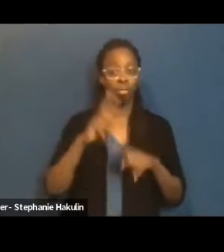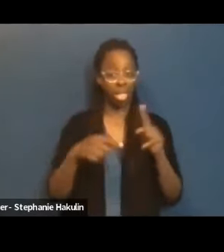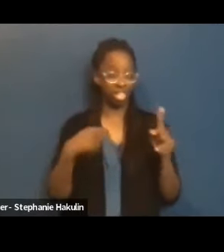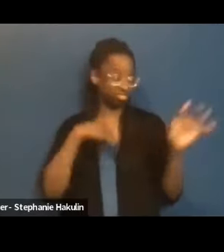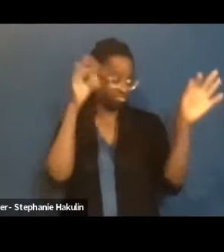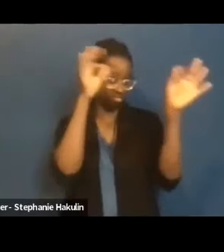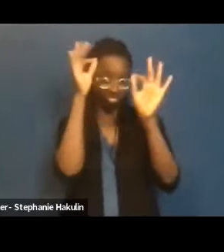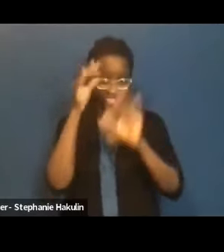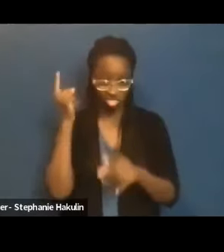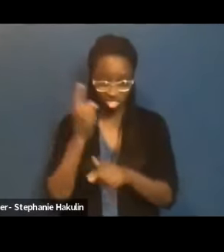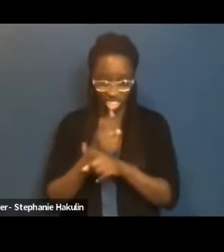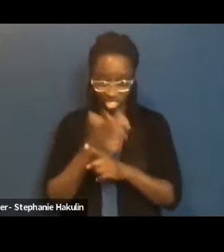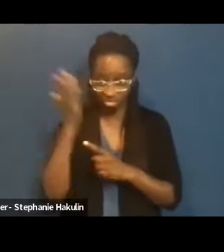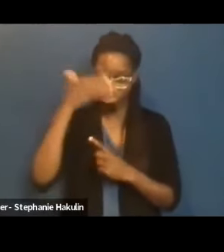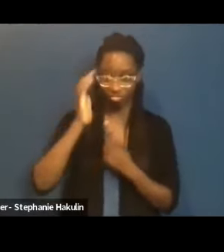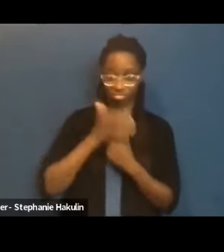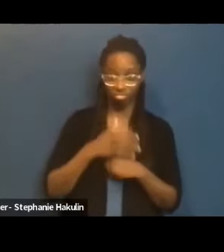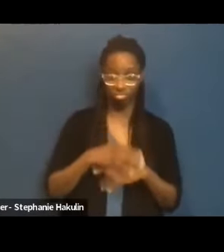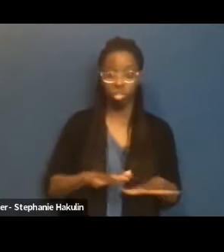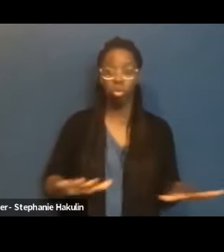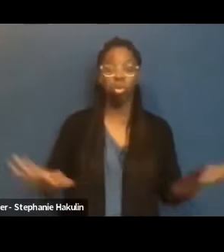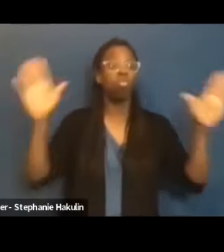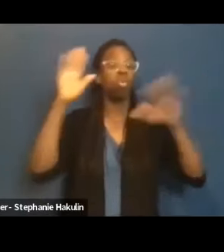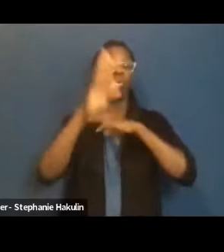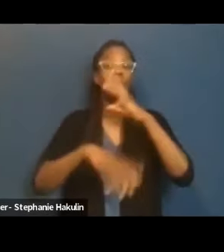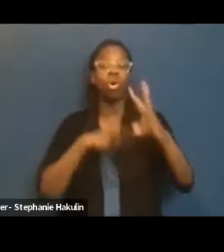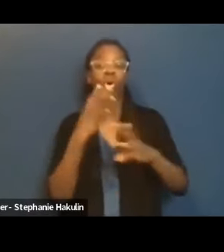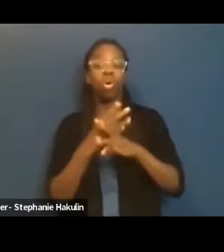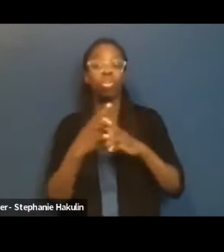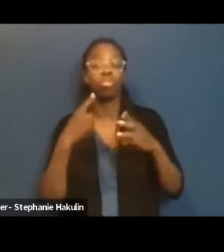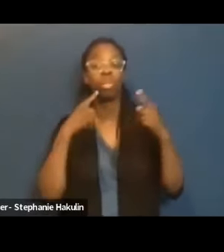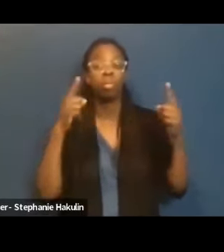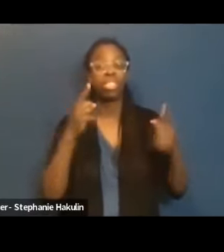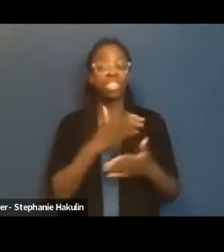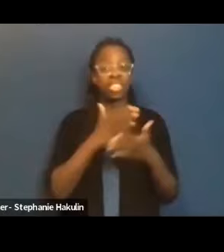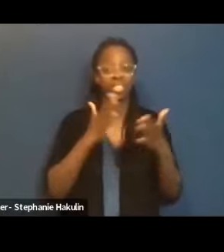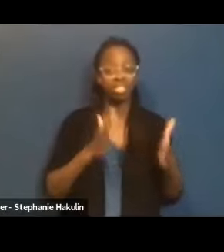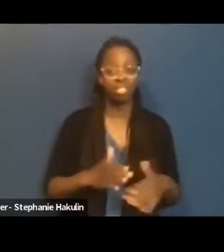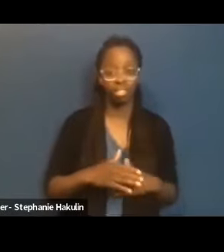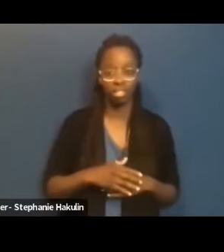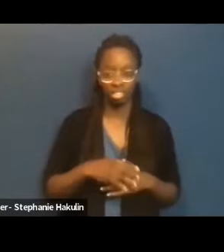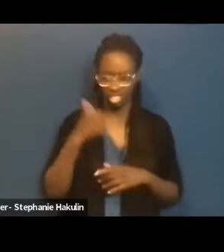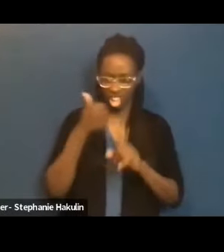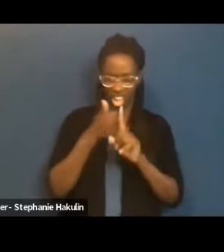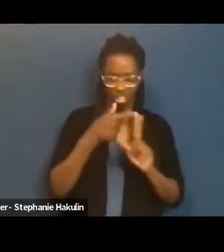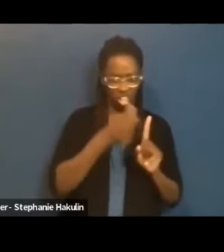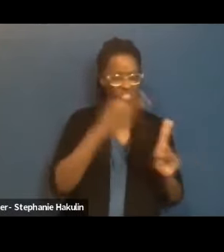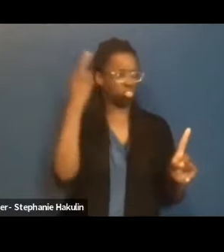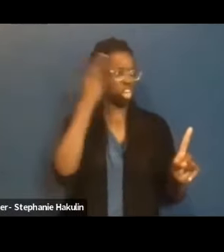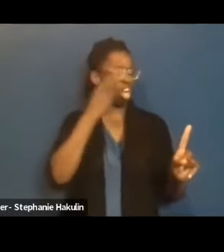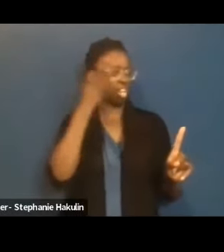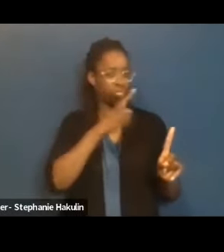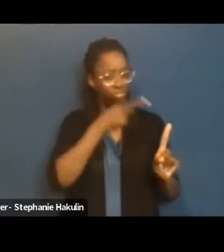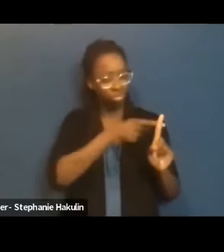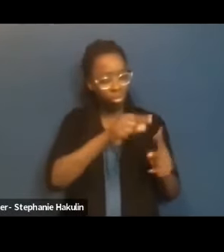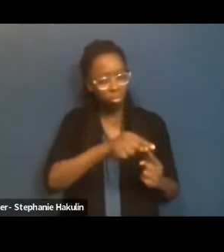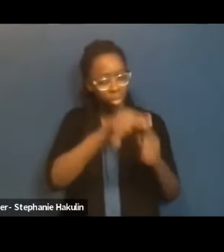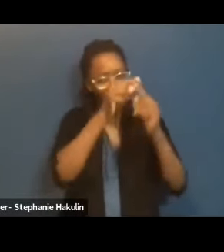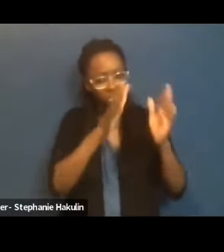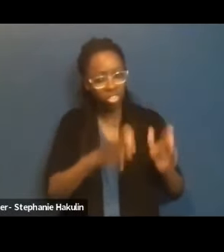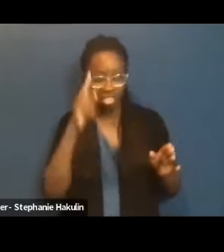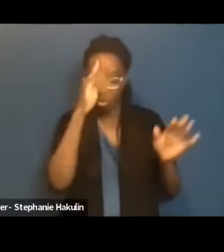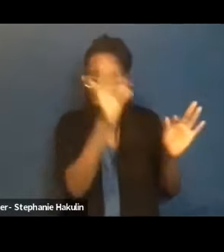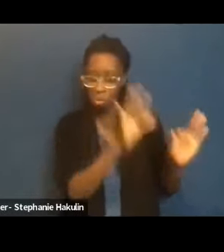world-known singer for you to realize that you are special. Wasn't this something they thought essential in all your home